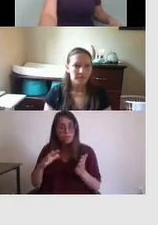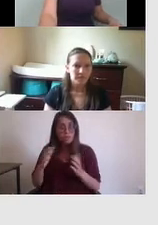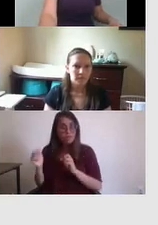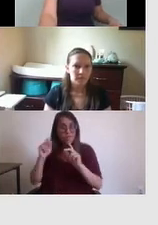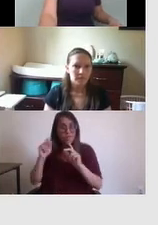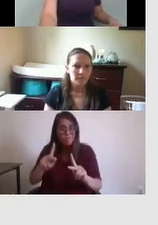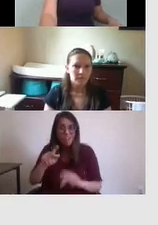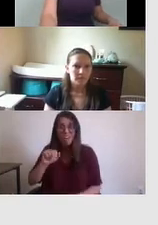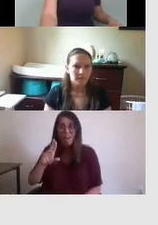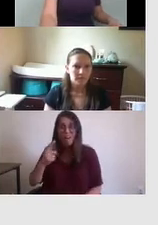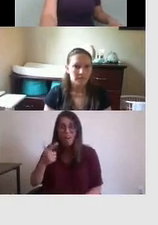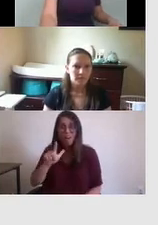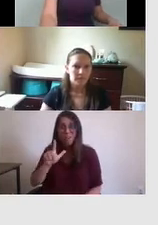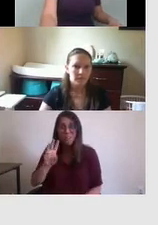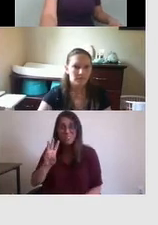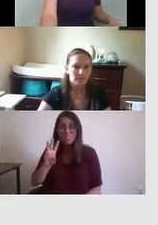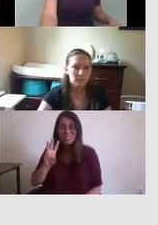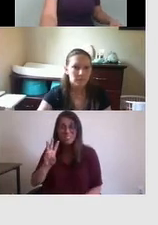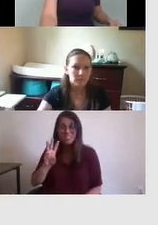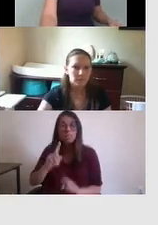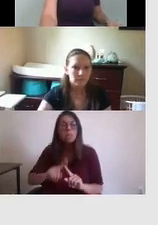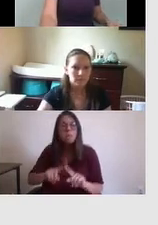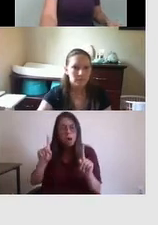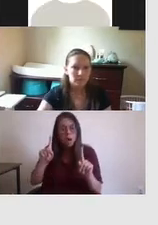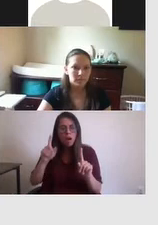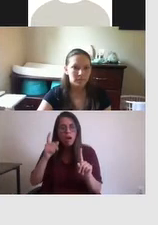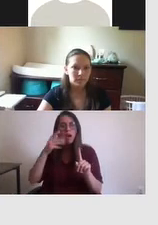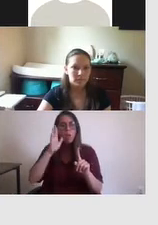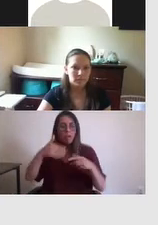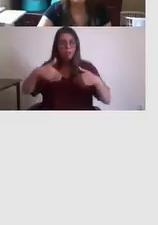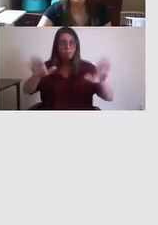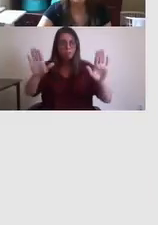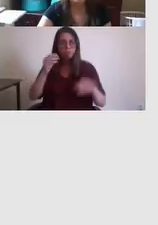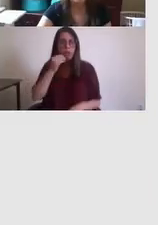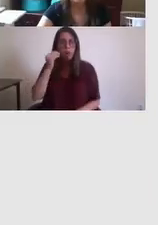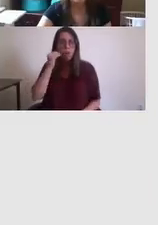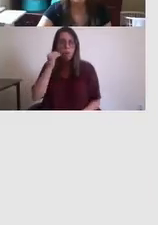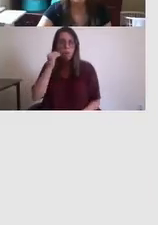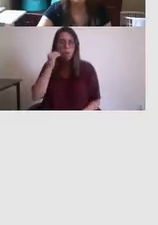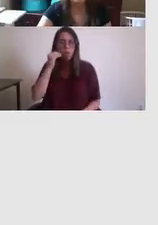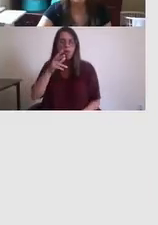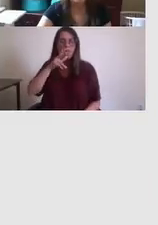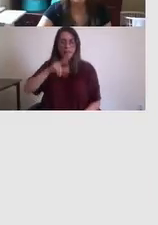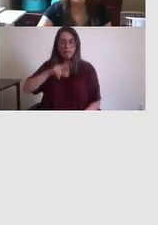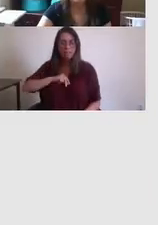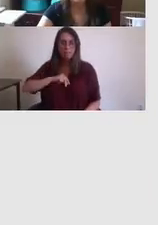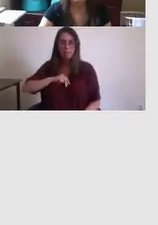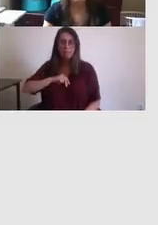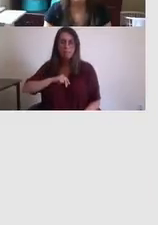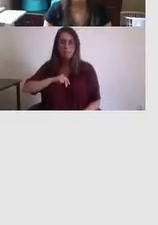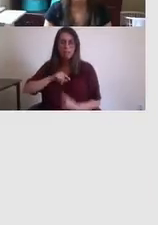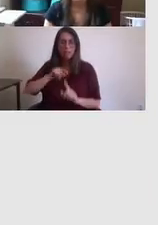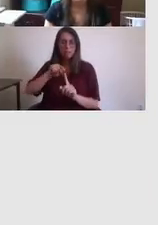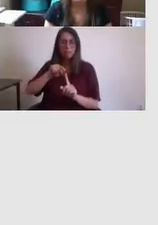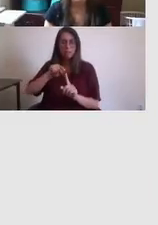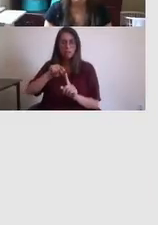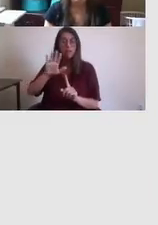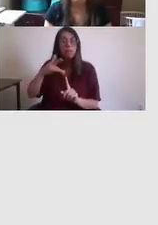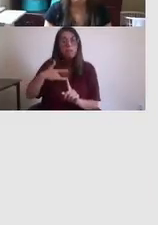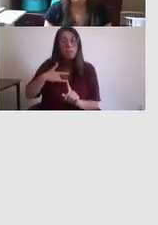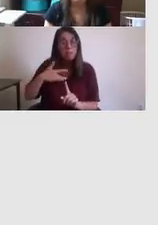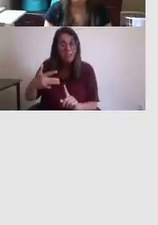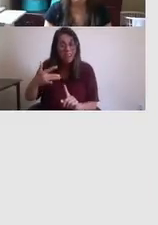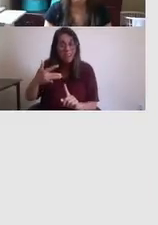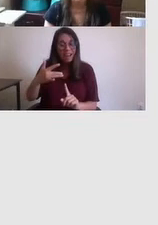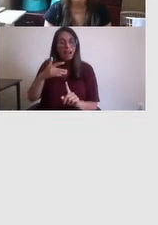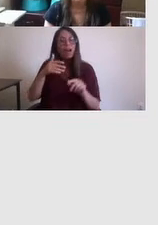26th, but then we are going to send them home before Thanksgiving. Instead of usually what we would do is